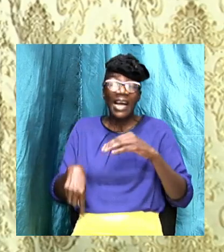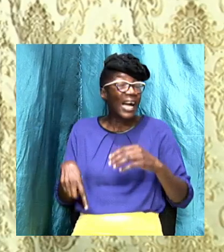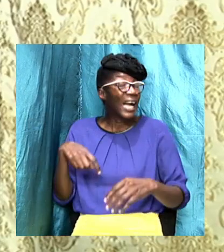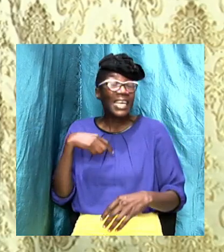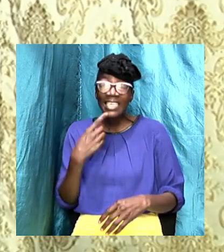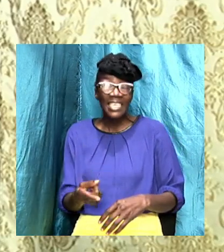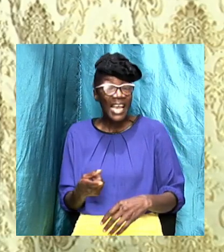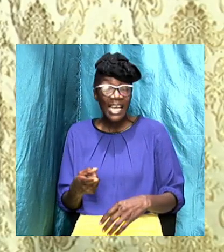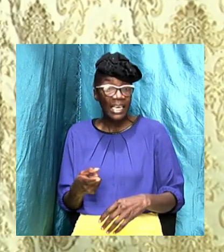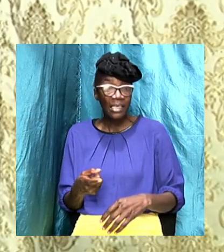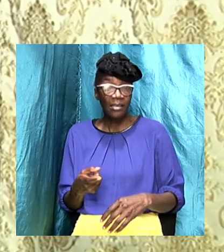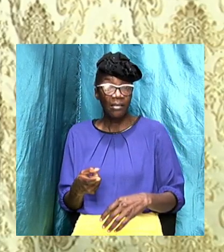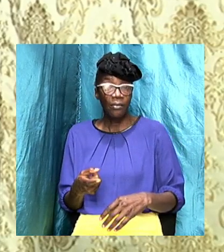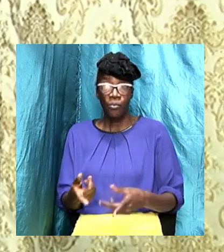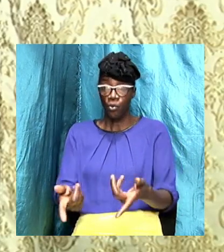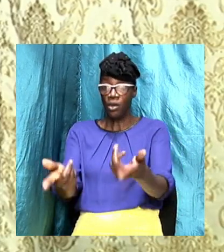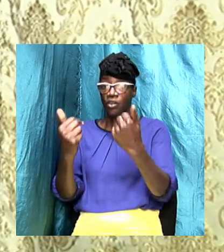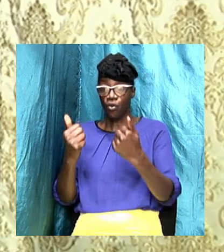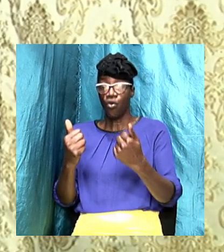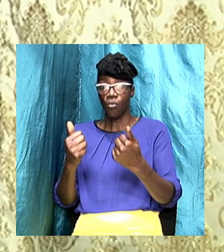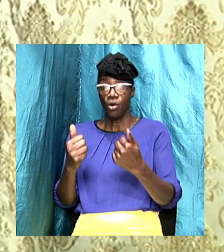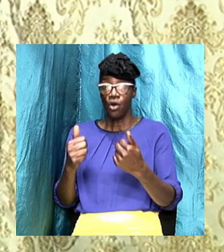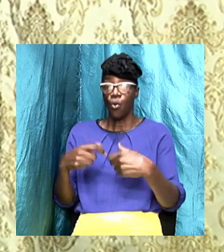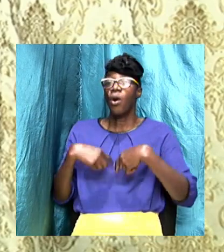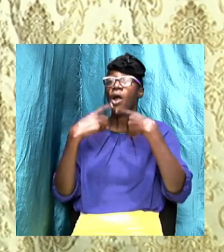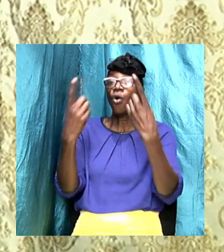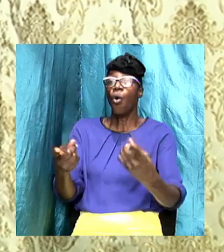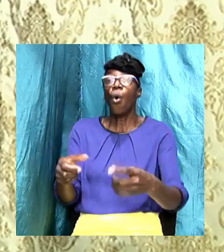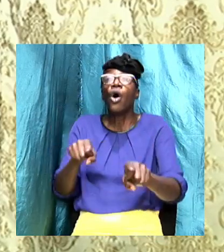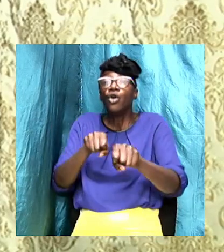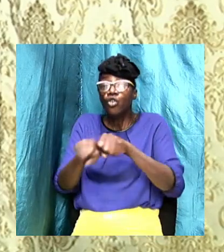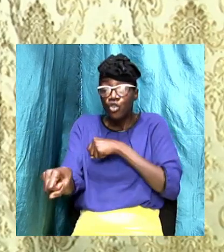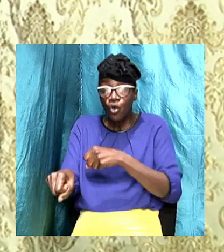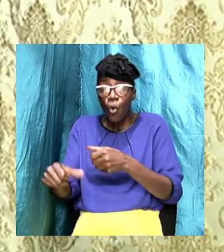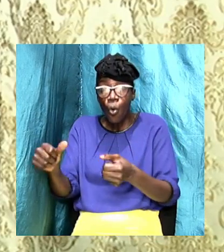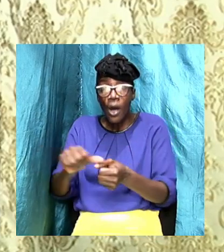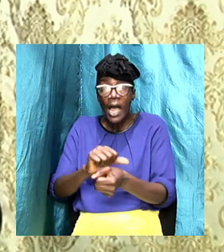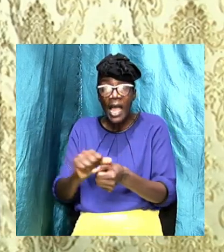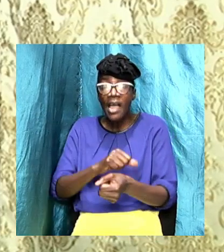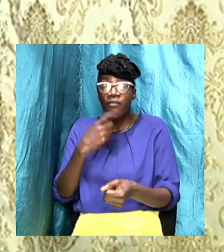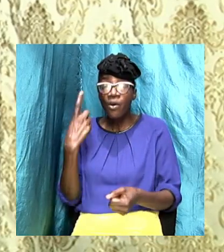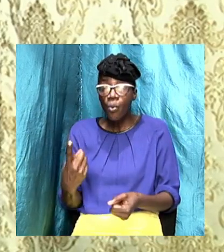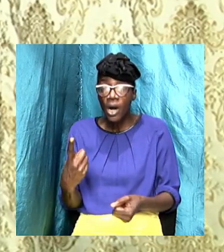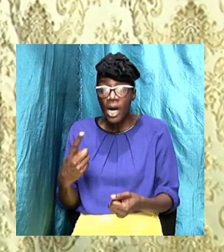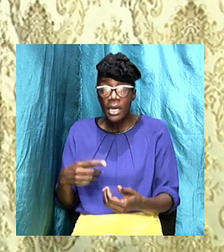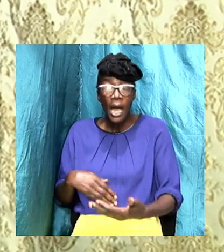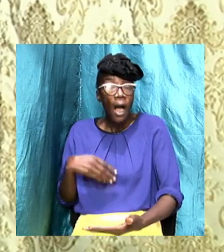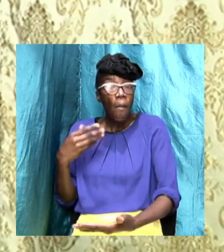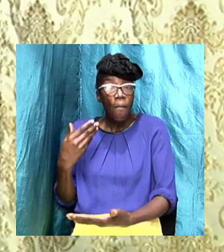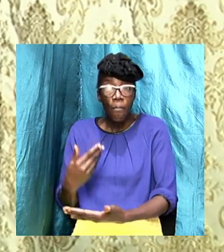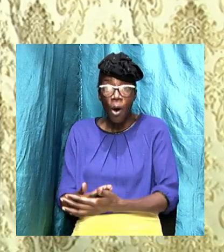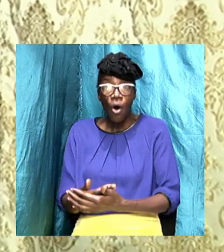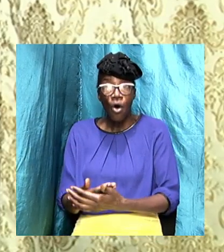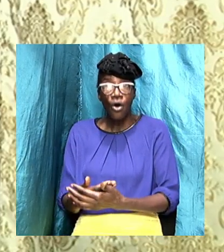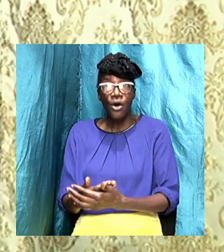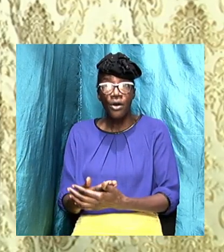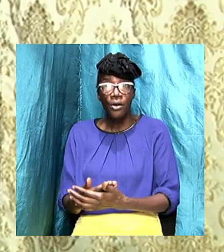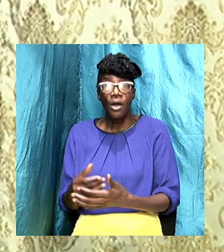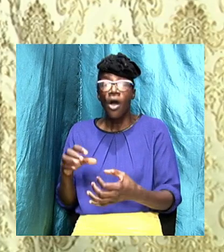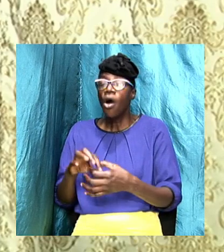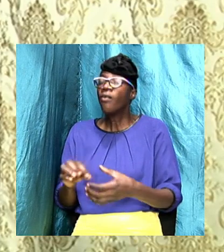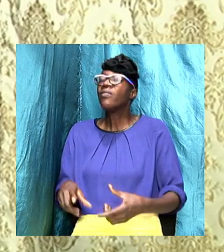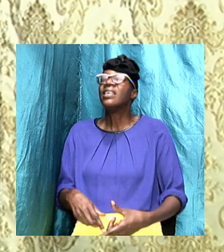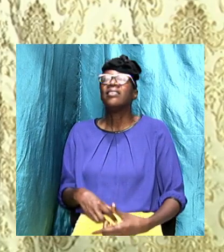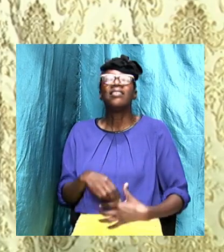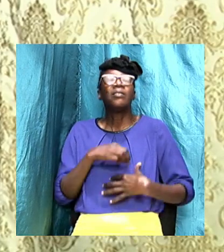tell whence it cometh, and whither it goeth. So is everyone that is born," amen, "of the